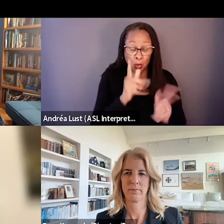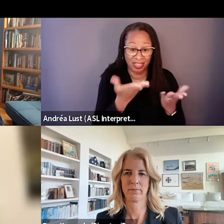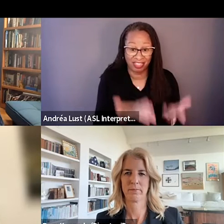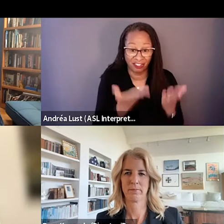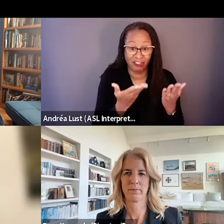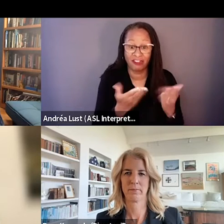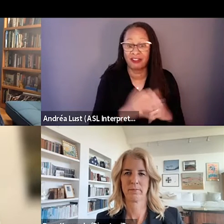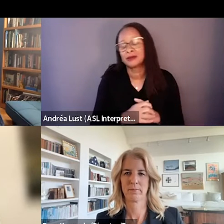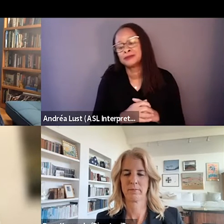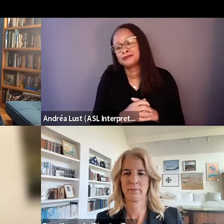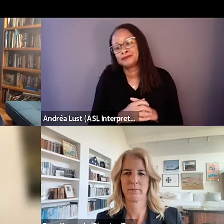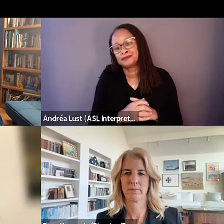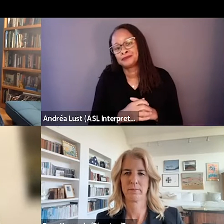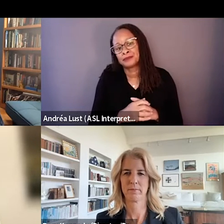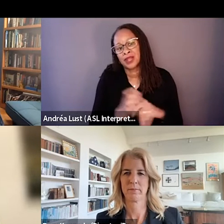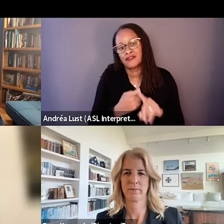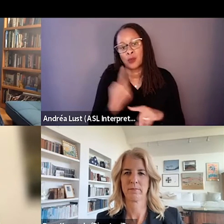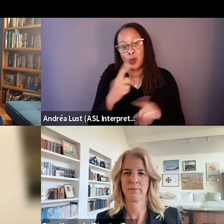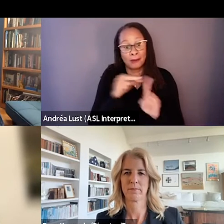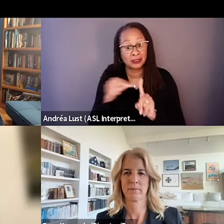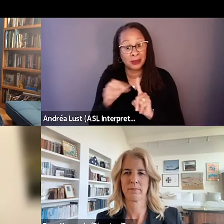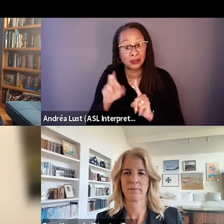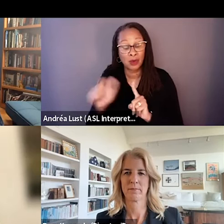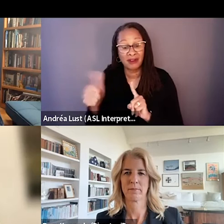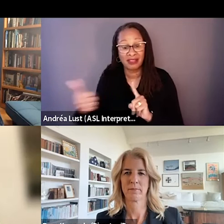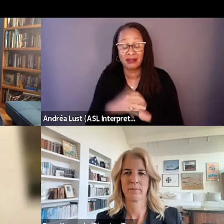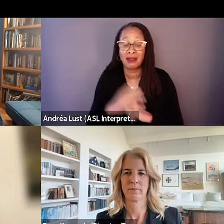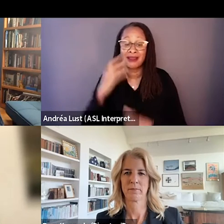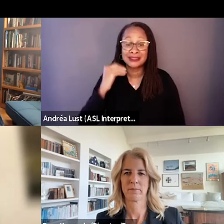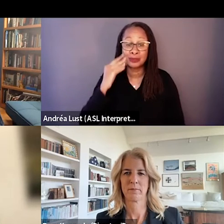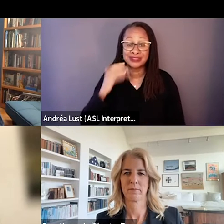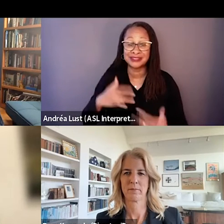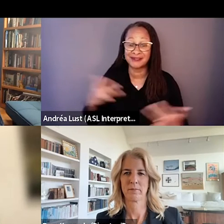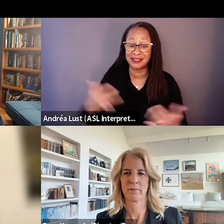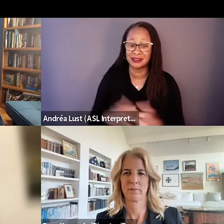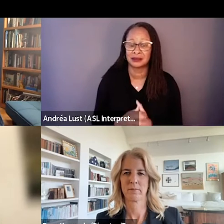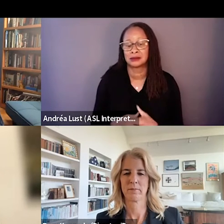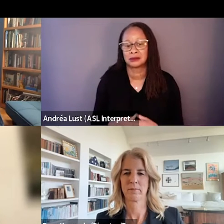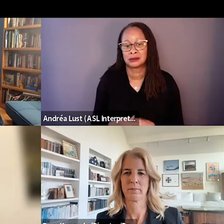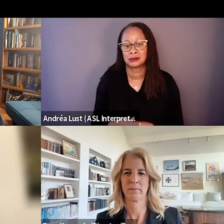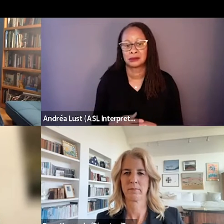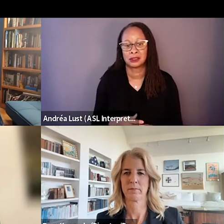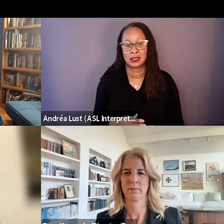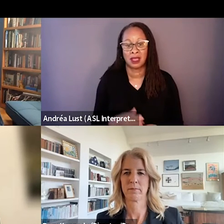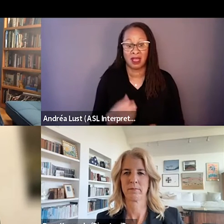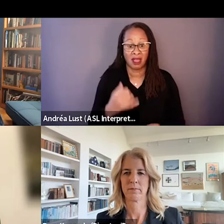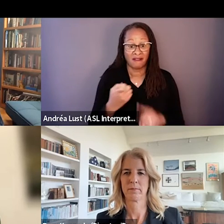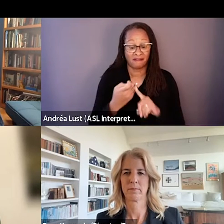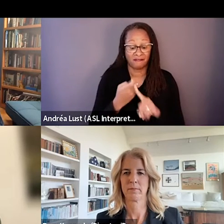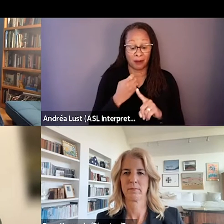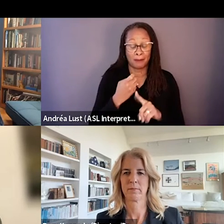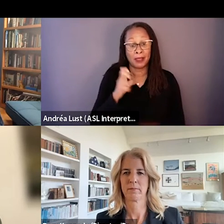who from one perspective or another or vantage point experienced the event, from the tourists who were on the